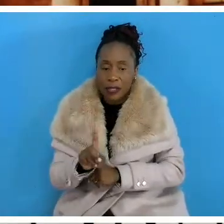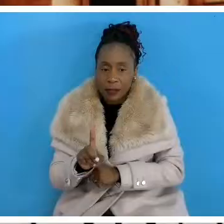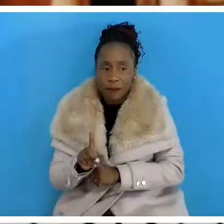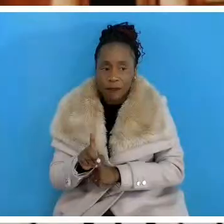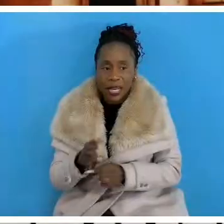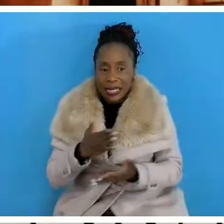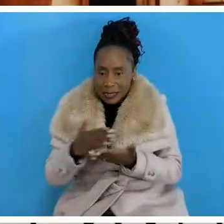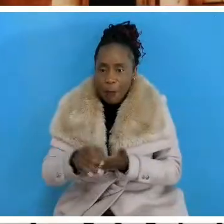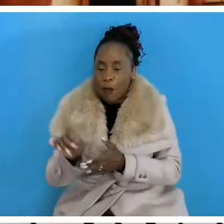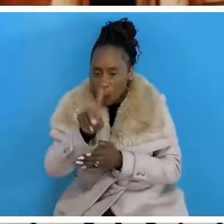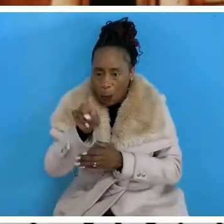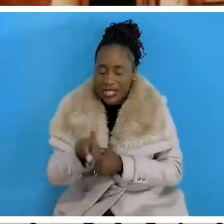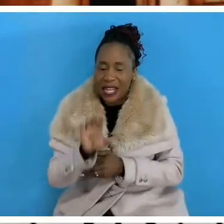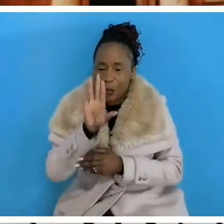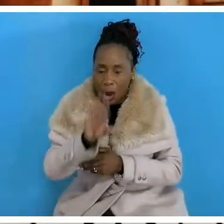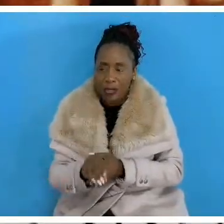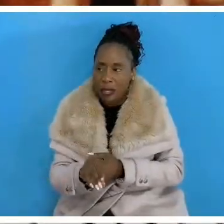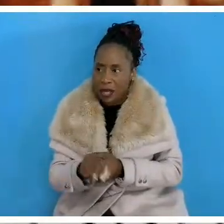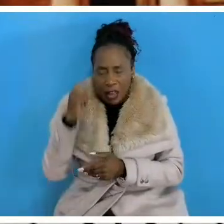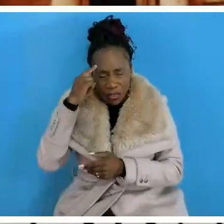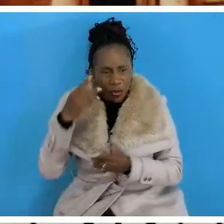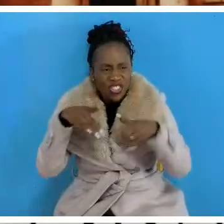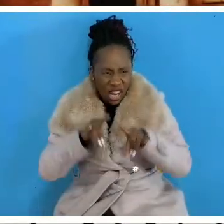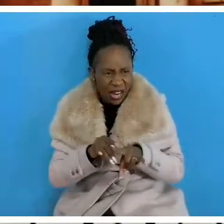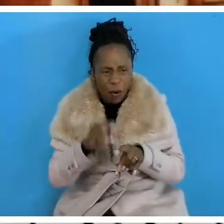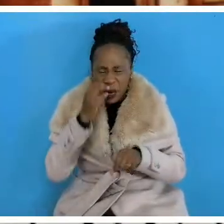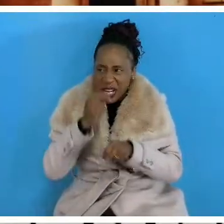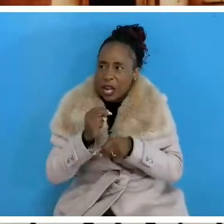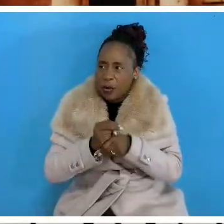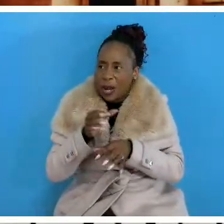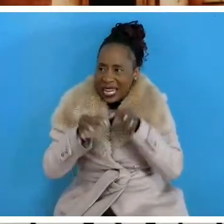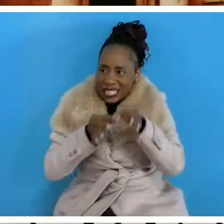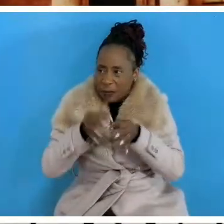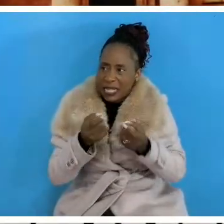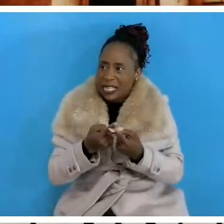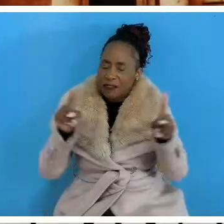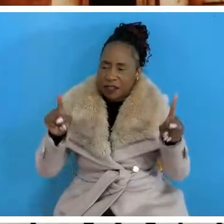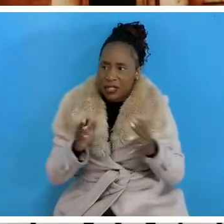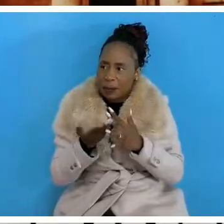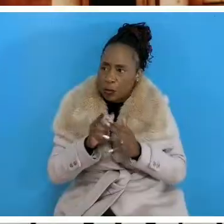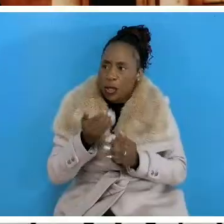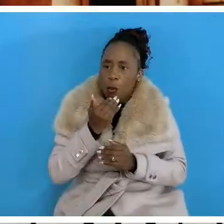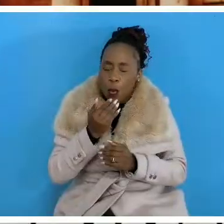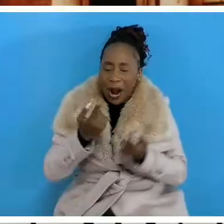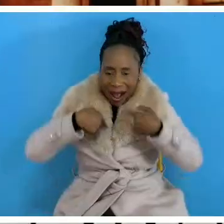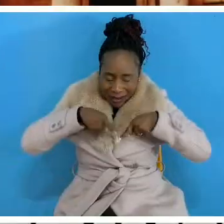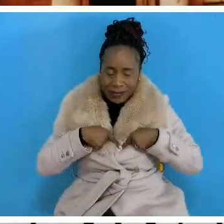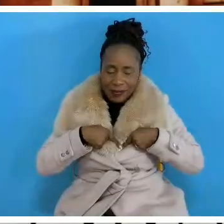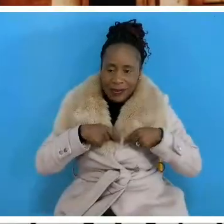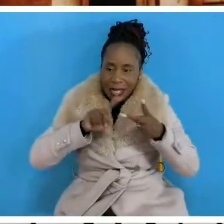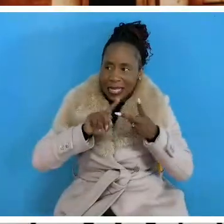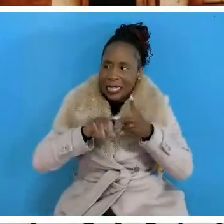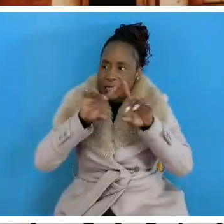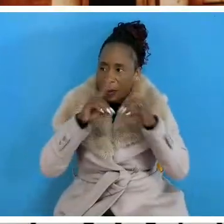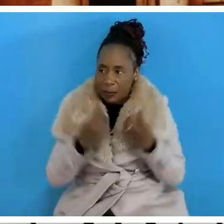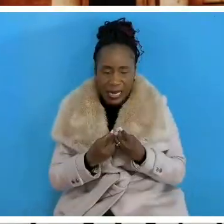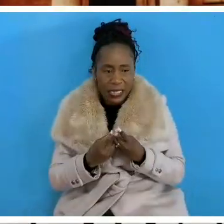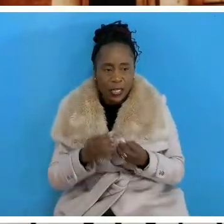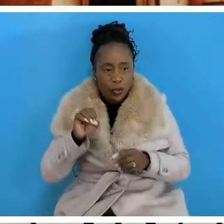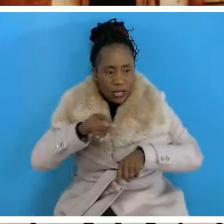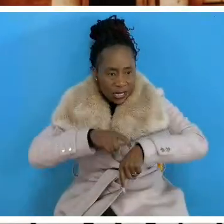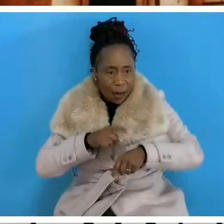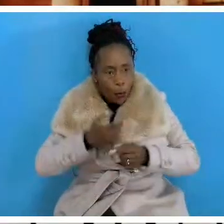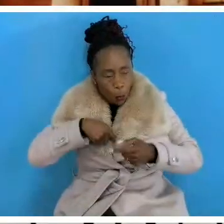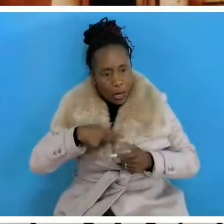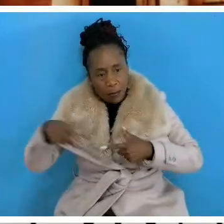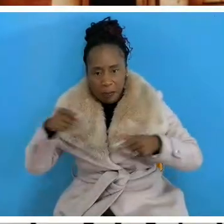are asking. So I thought, Chair, let's explain the difference between us and the department, so that when we leave